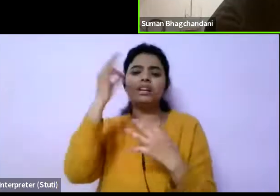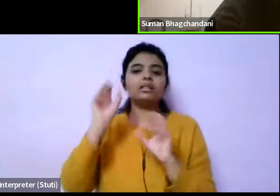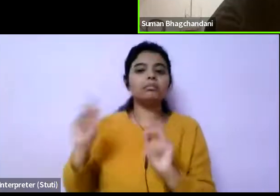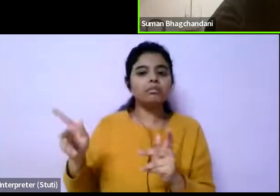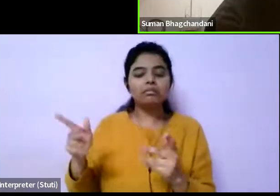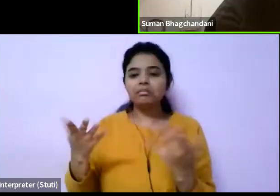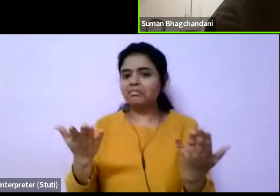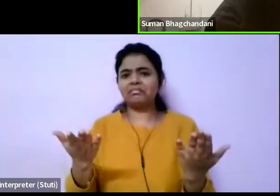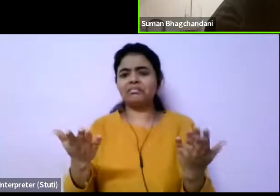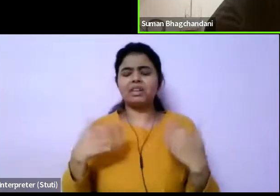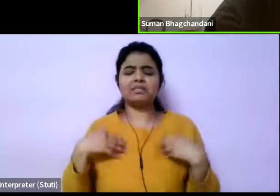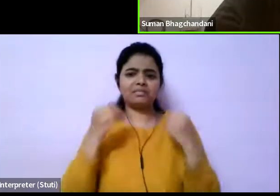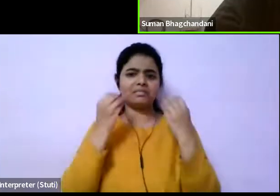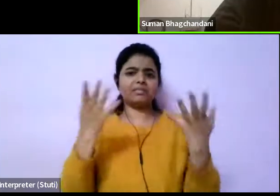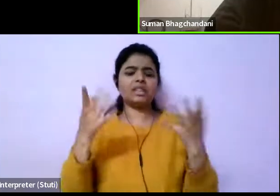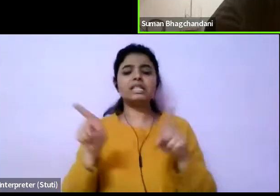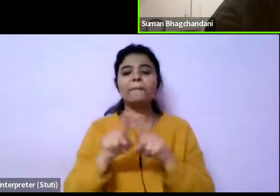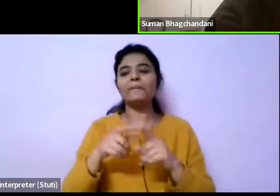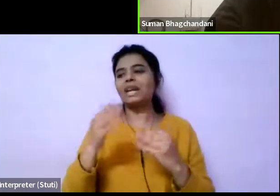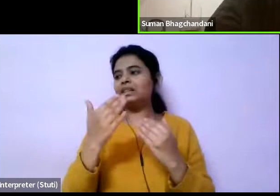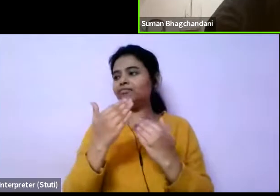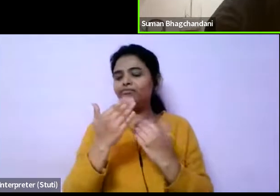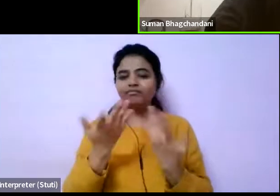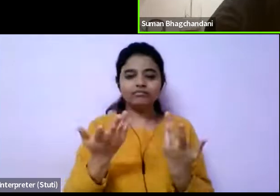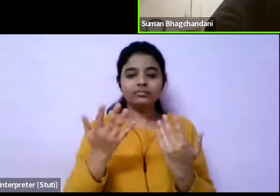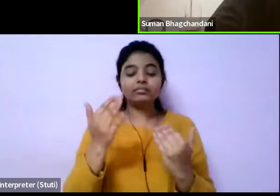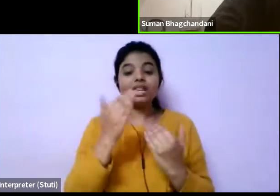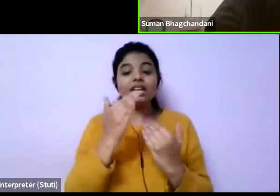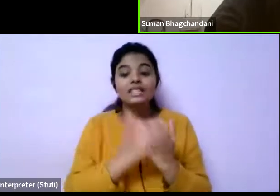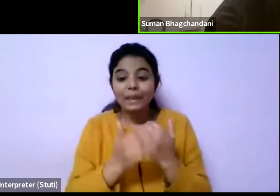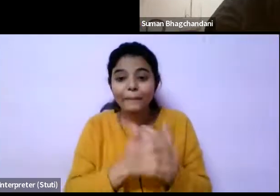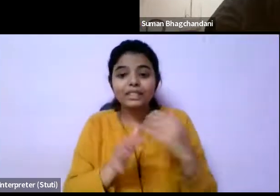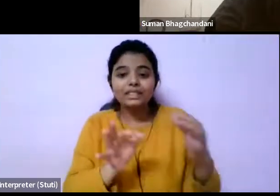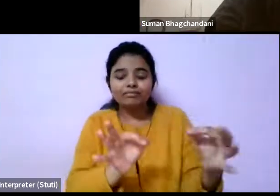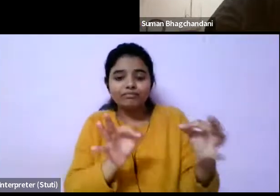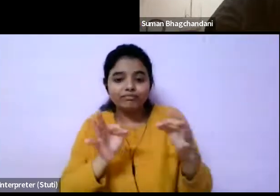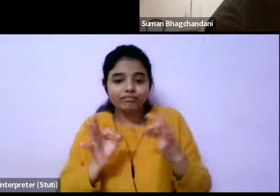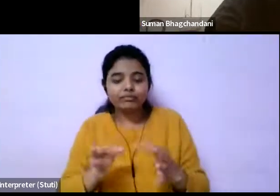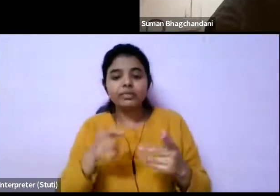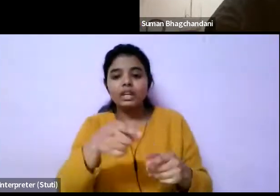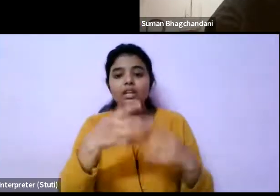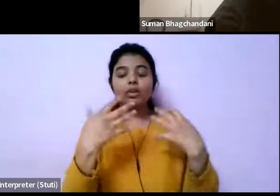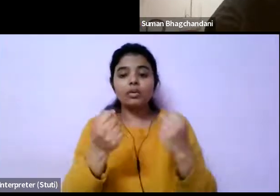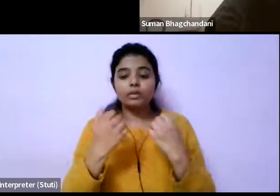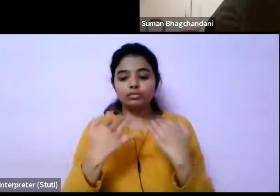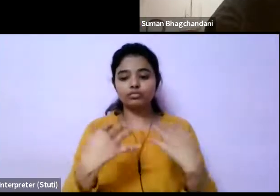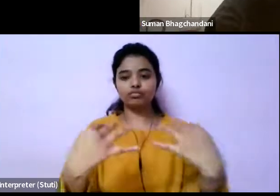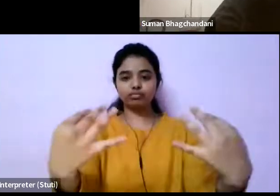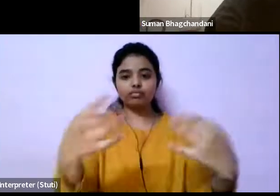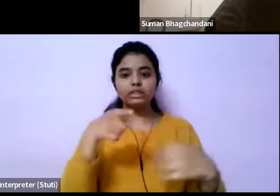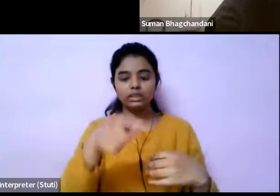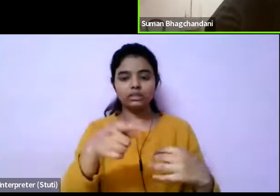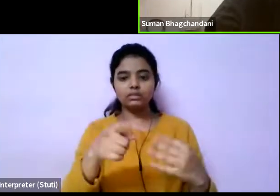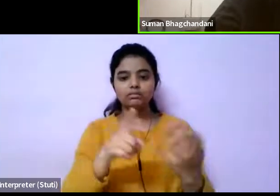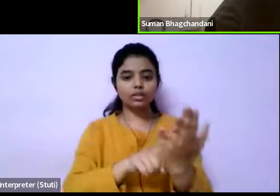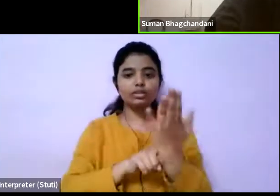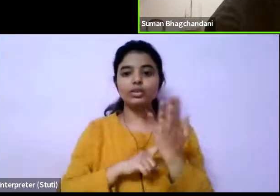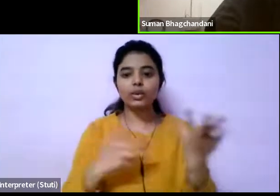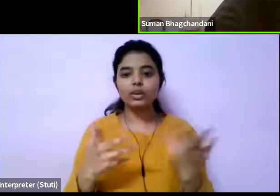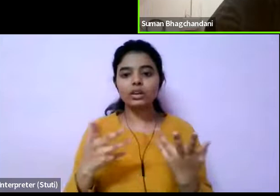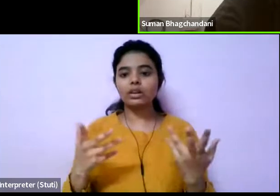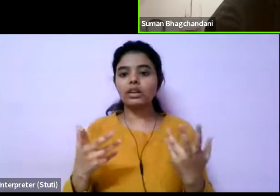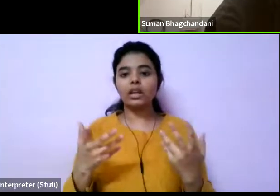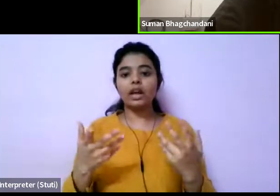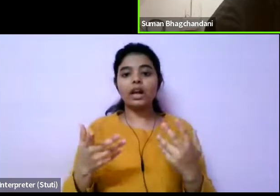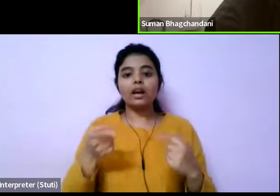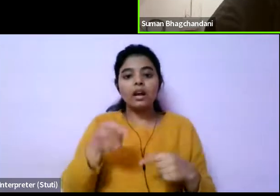him to see that sympathy that the audience shows and during the performance seems to end once the